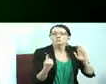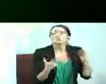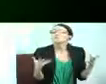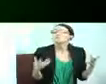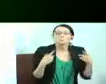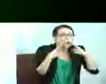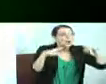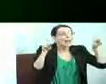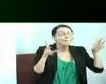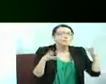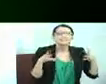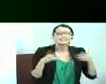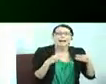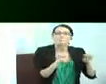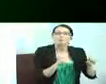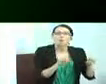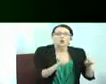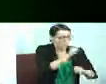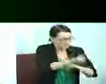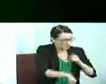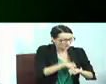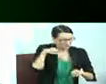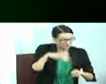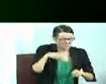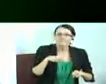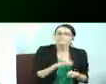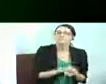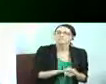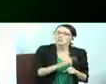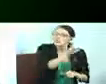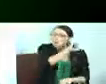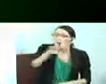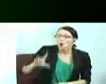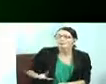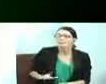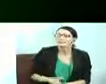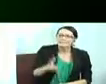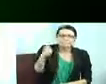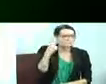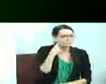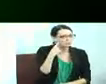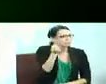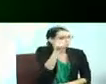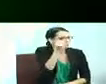year of the Lord. Hear what the Spirit says today.